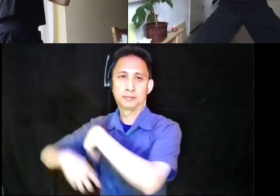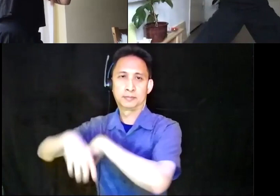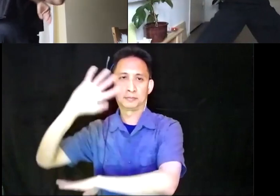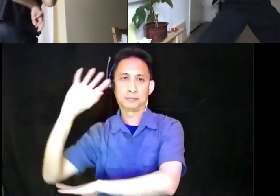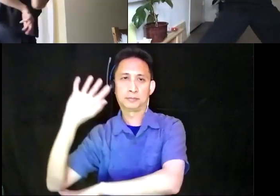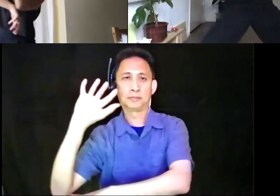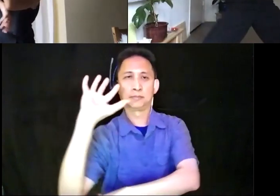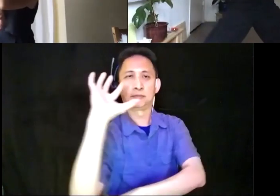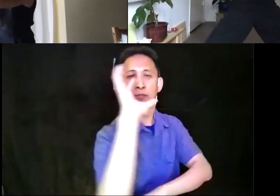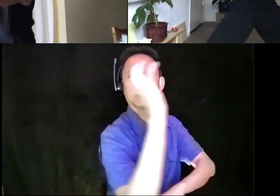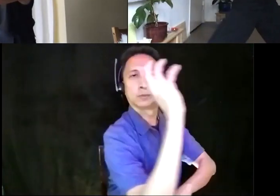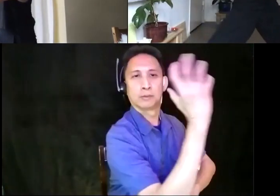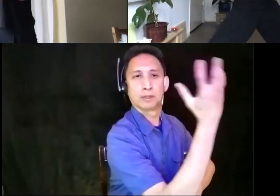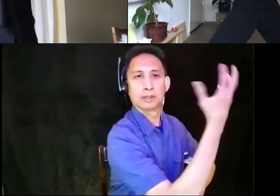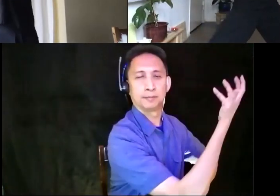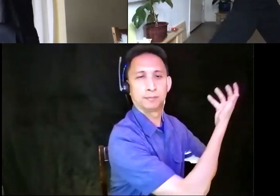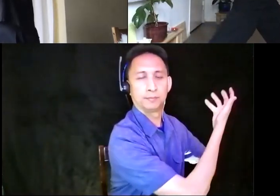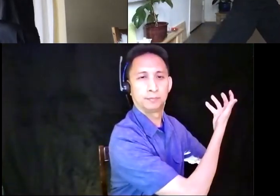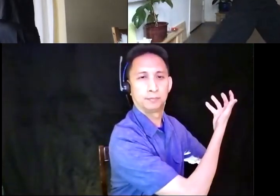Spiral